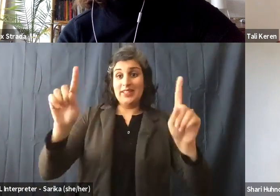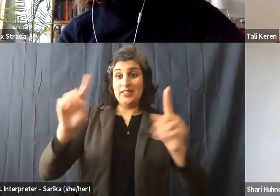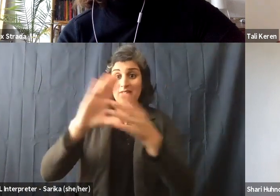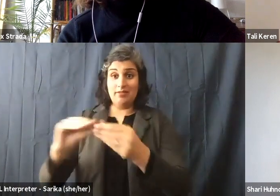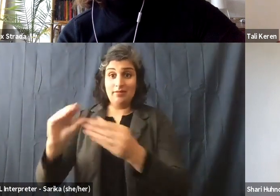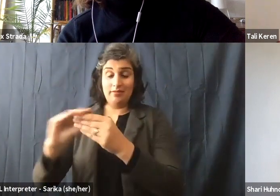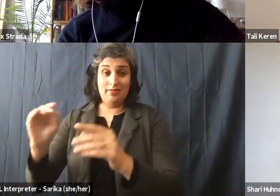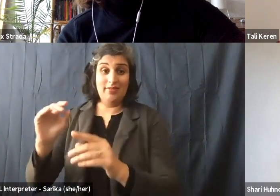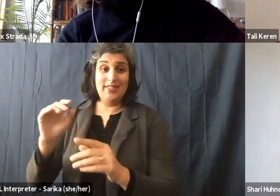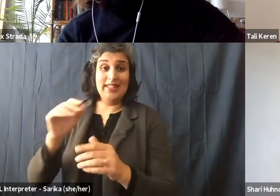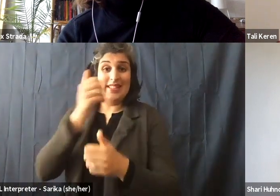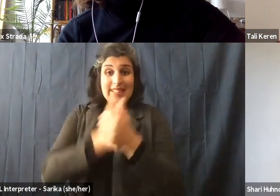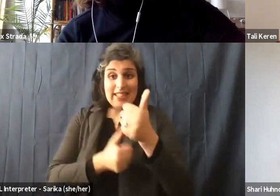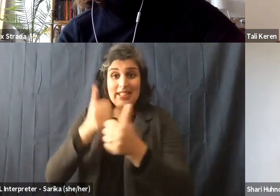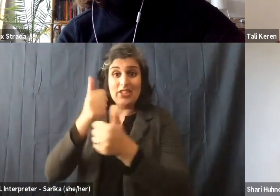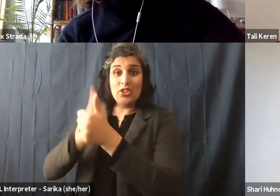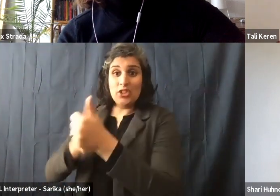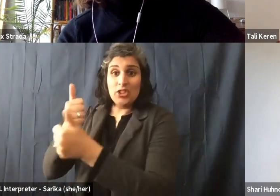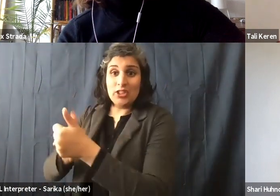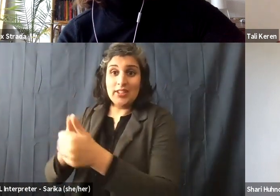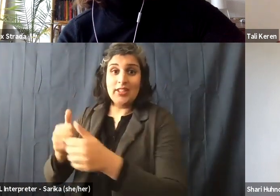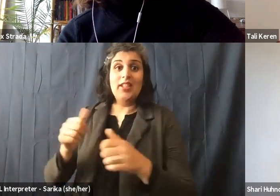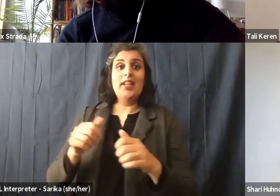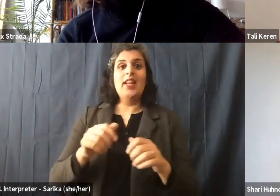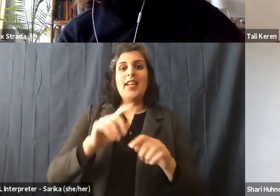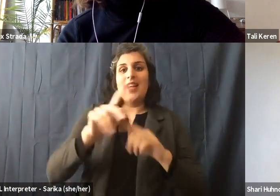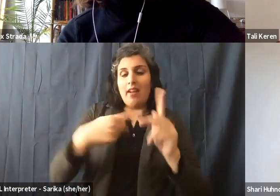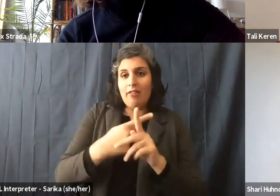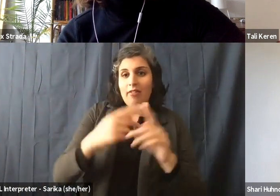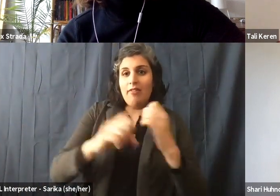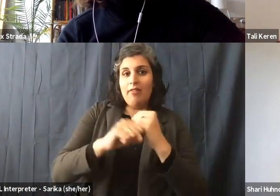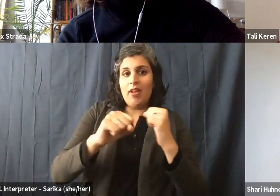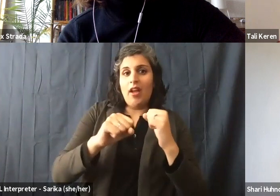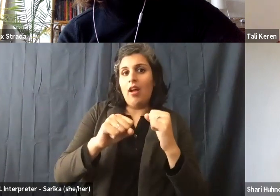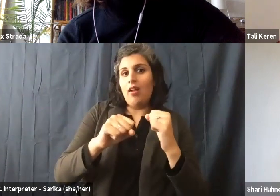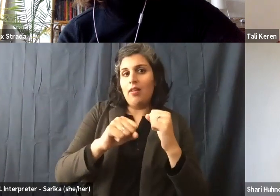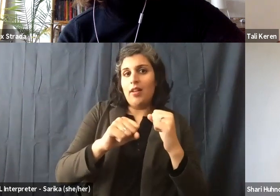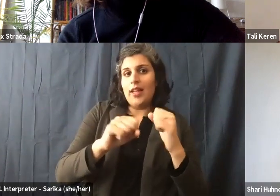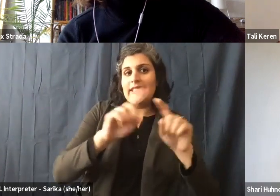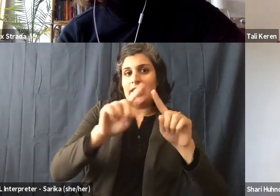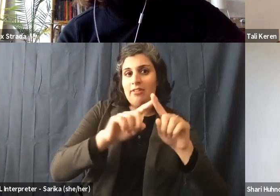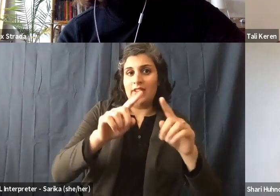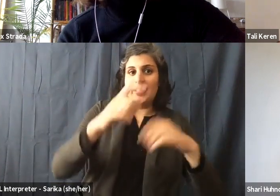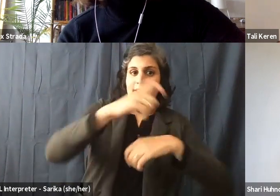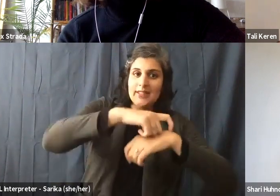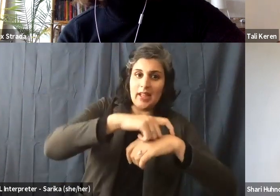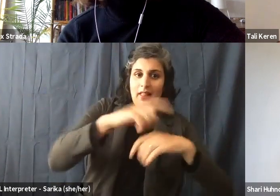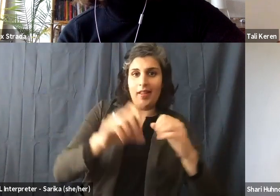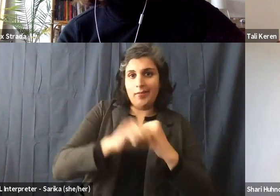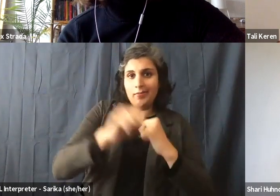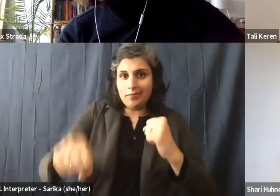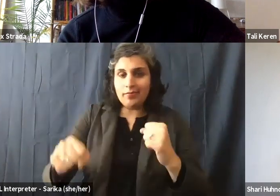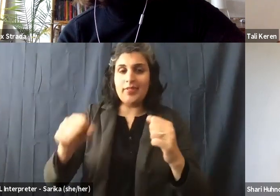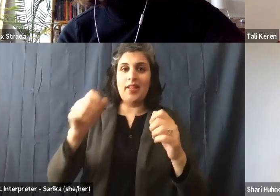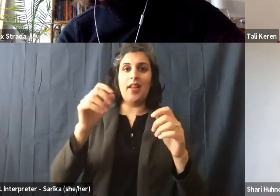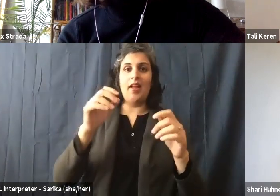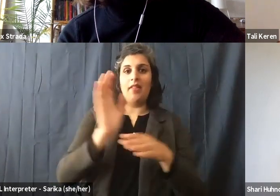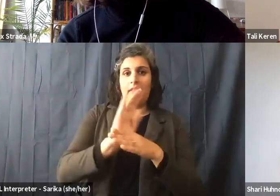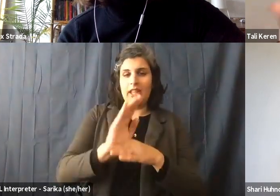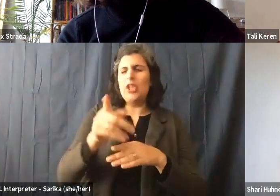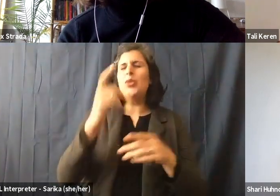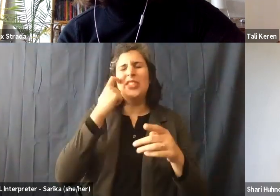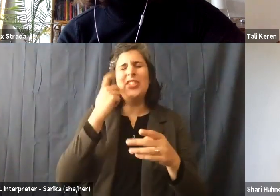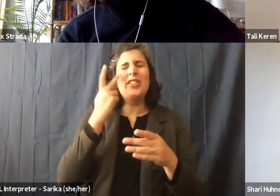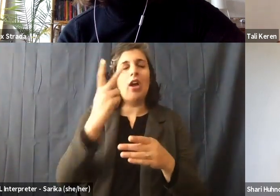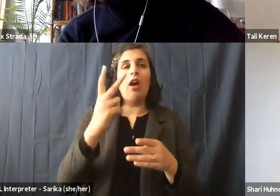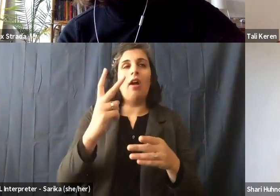iteration of the film is different in its length and pace and allows for visual interventions, which you have just seen an example of the